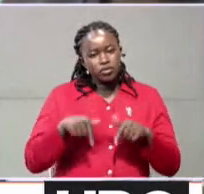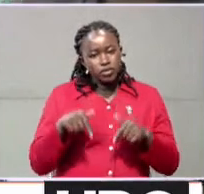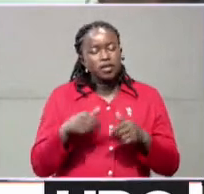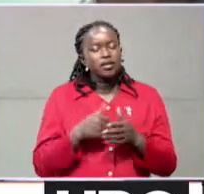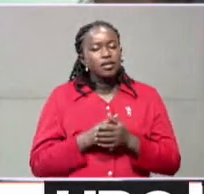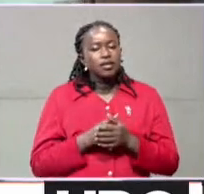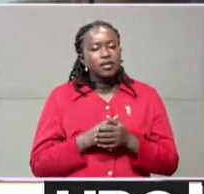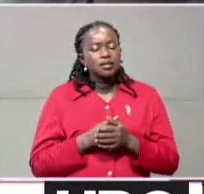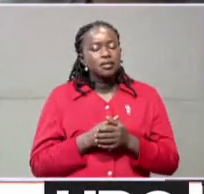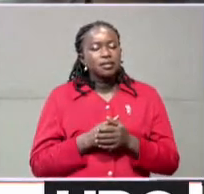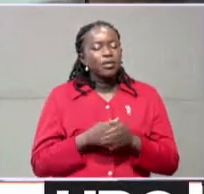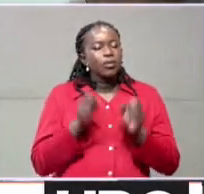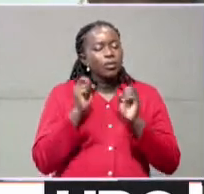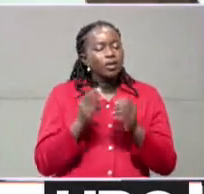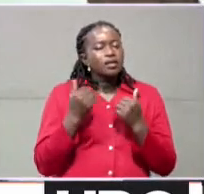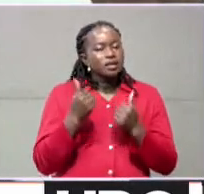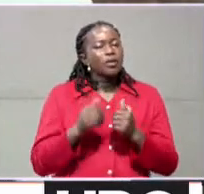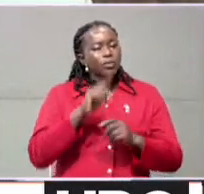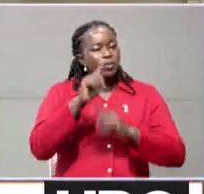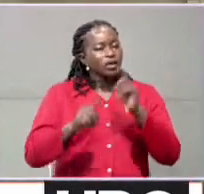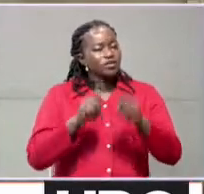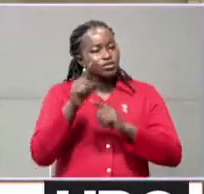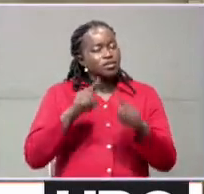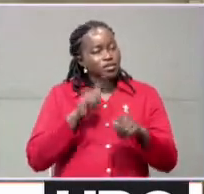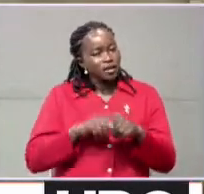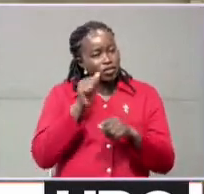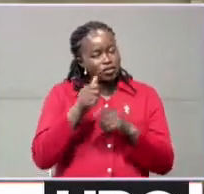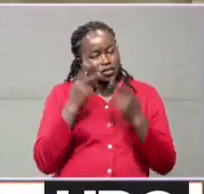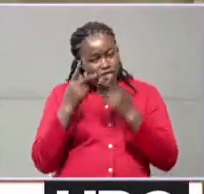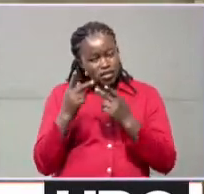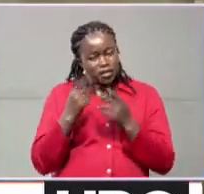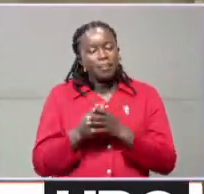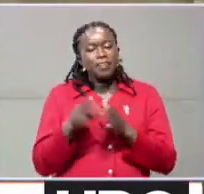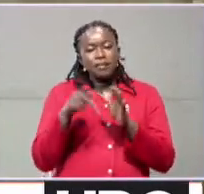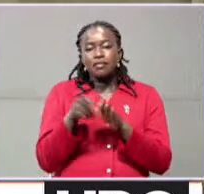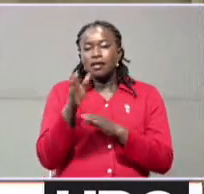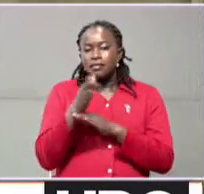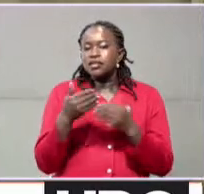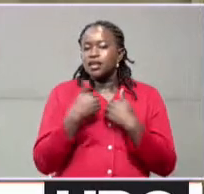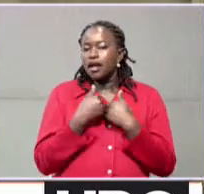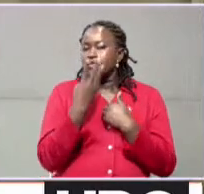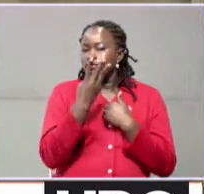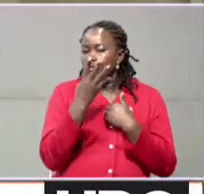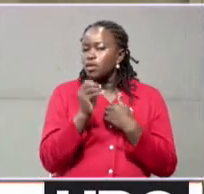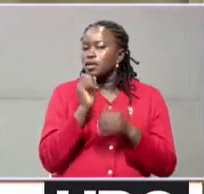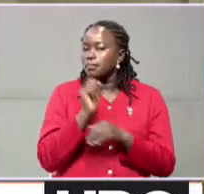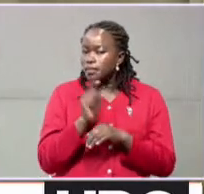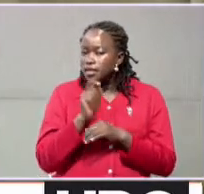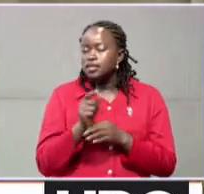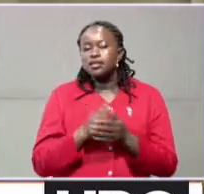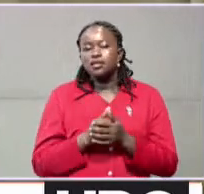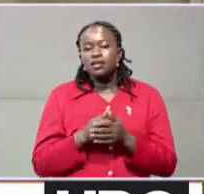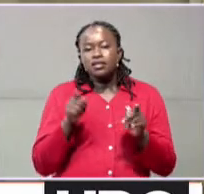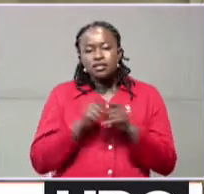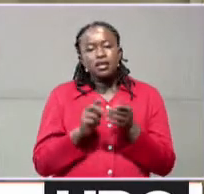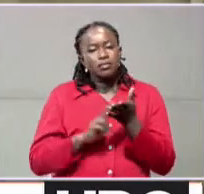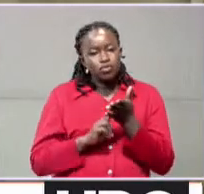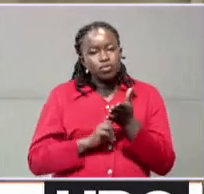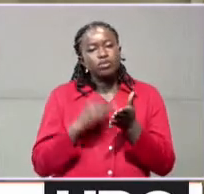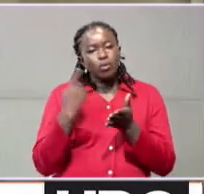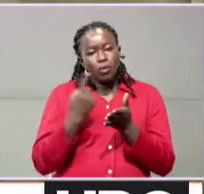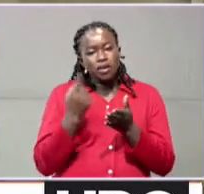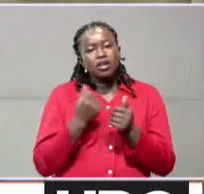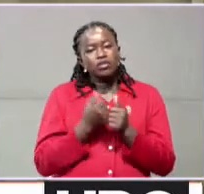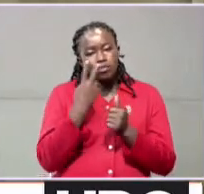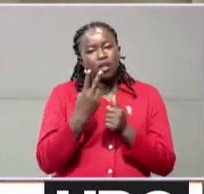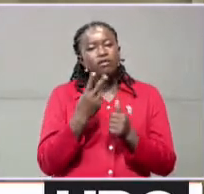now these questions when you see the prime minister had 40 minutes she used only 12 minutes